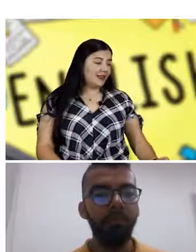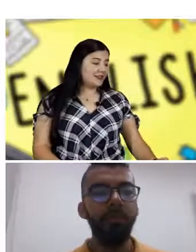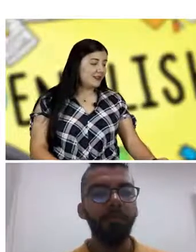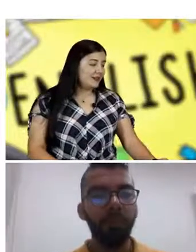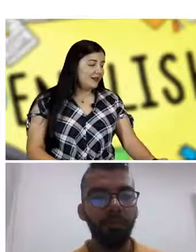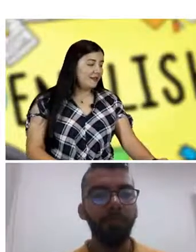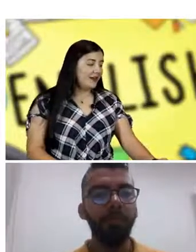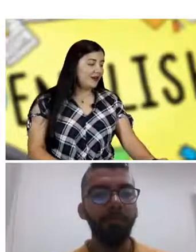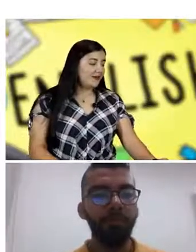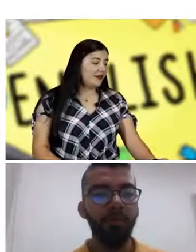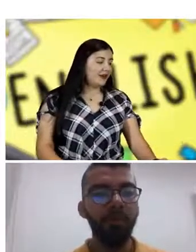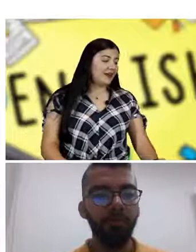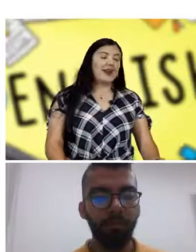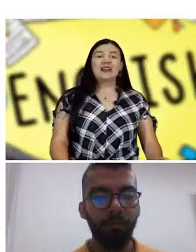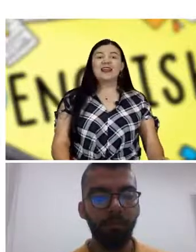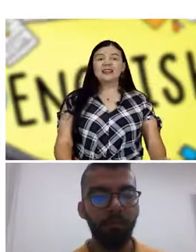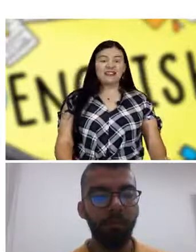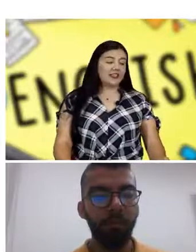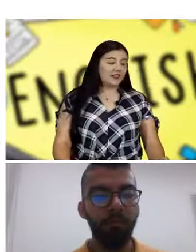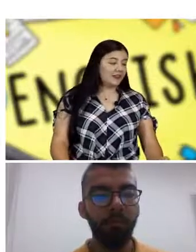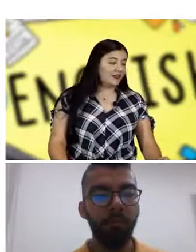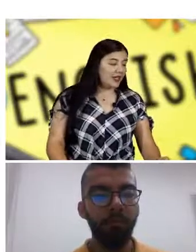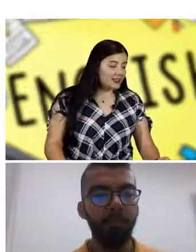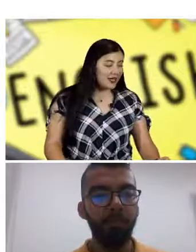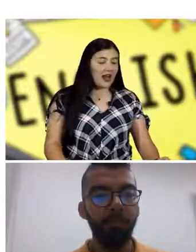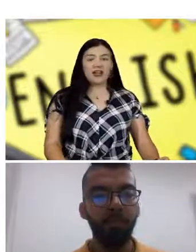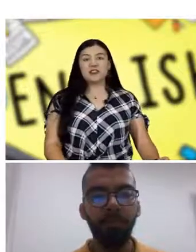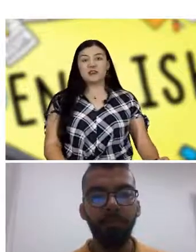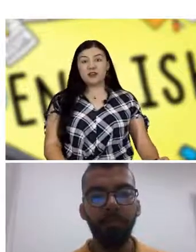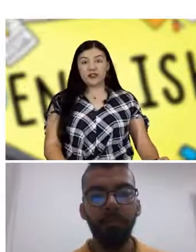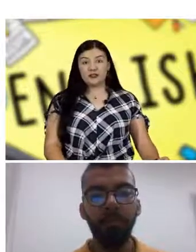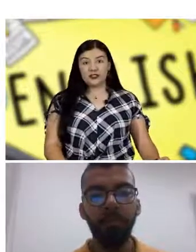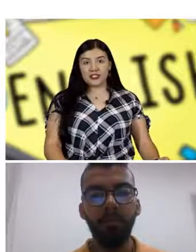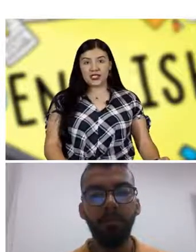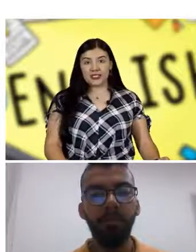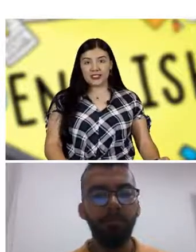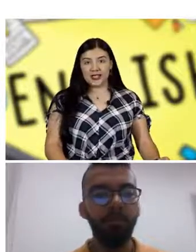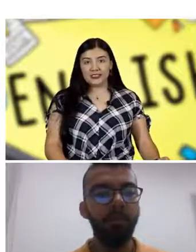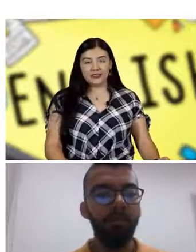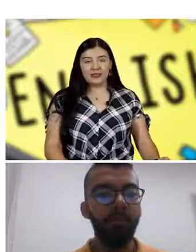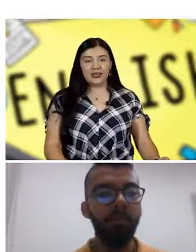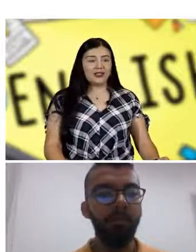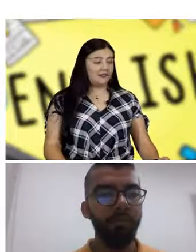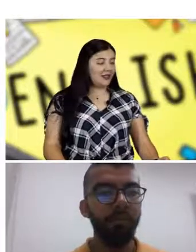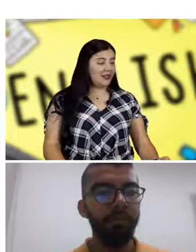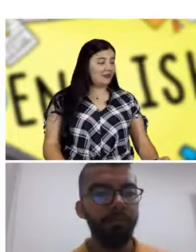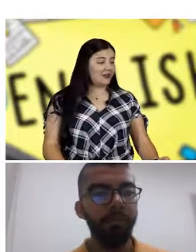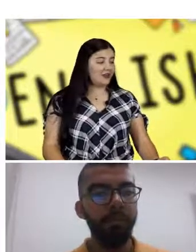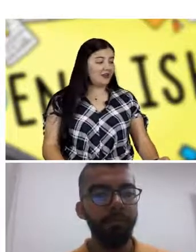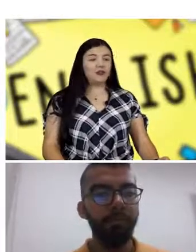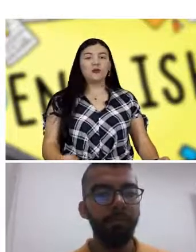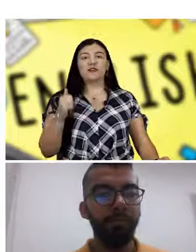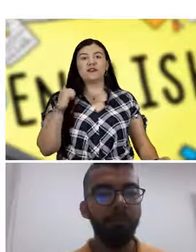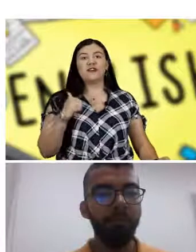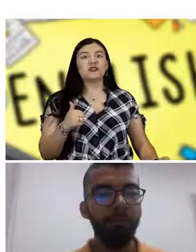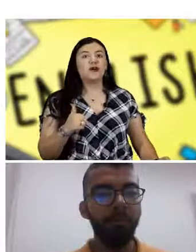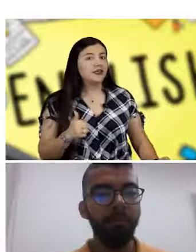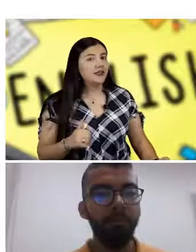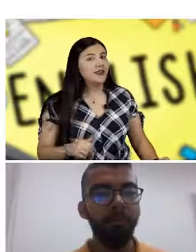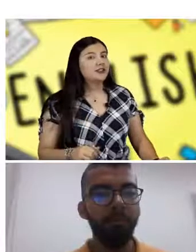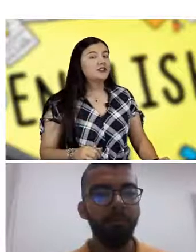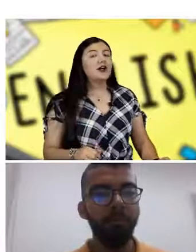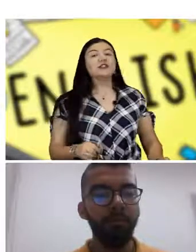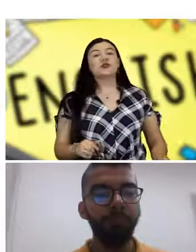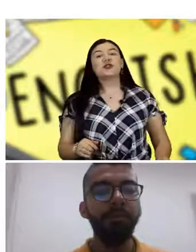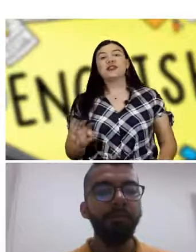neck, right? Very good. I can see that you guys are answering on the chat. Yes, we got Jimena. Very good. You were the first